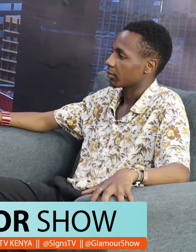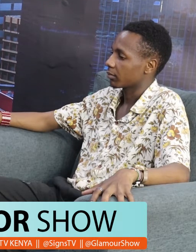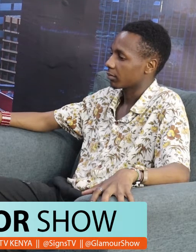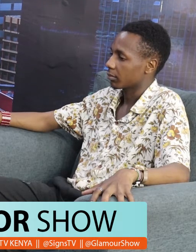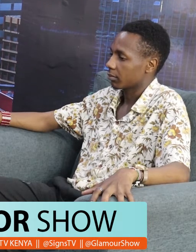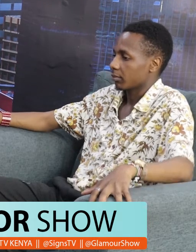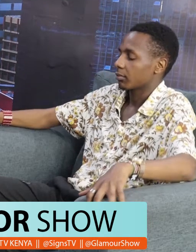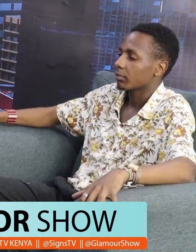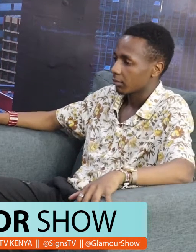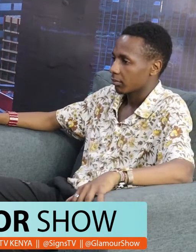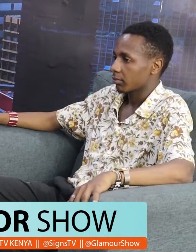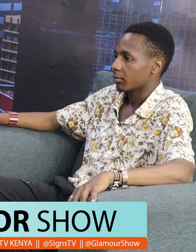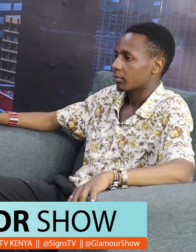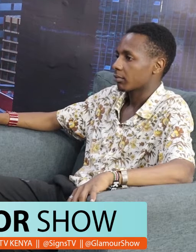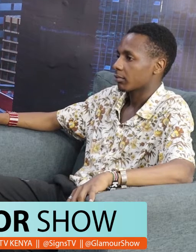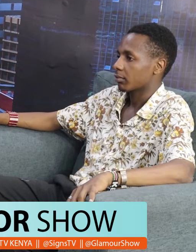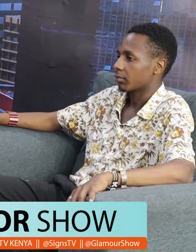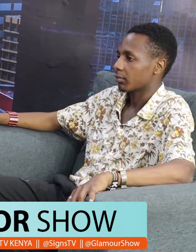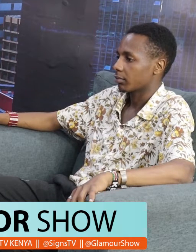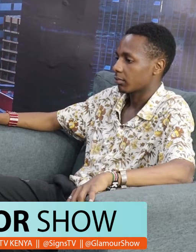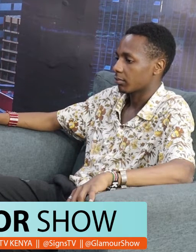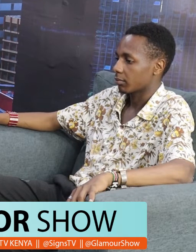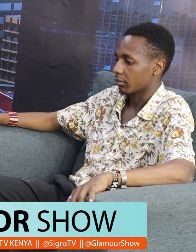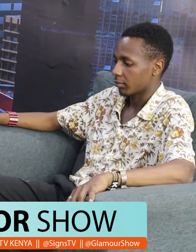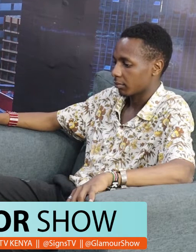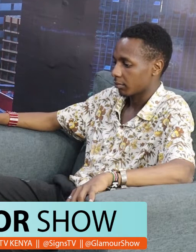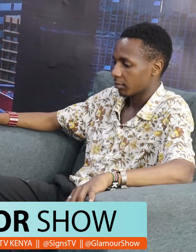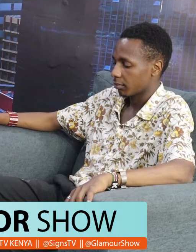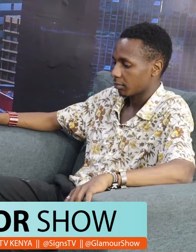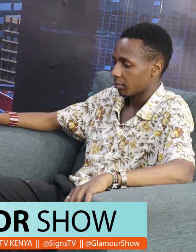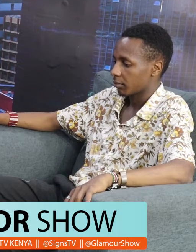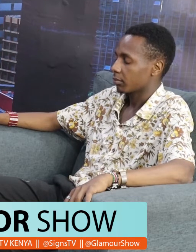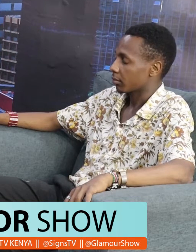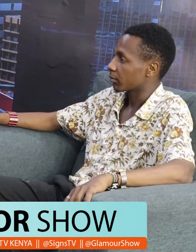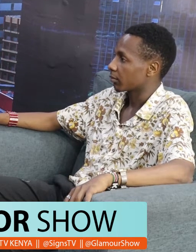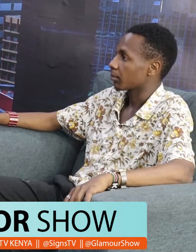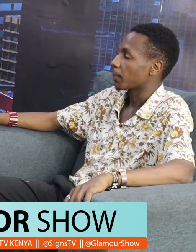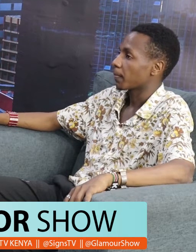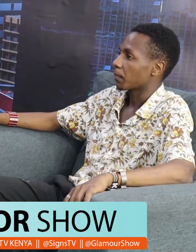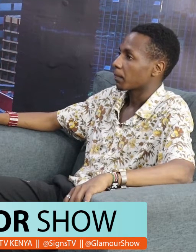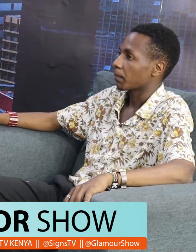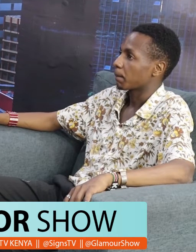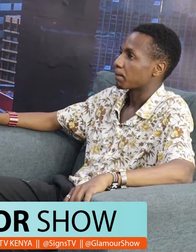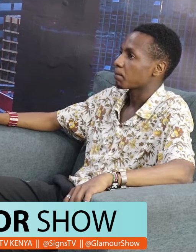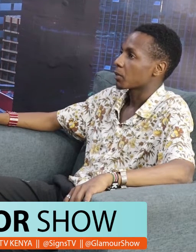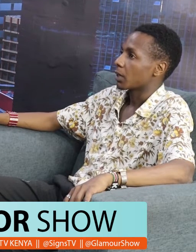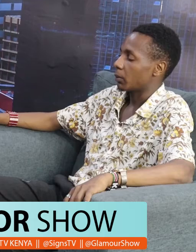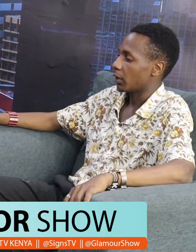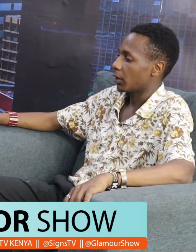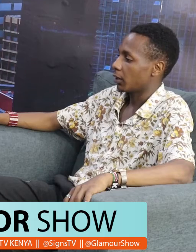What do you do? What do you do in any other film, or what other activities do you engage in